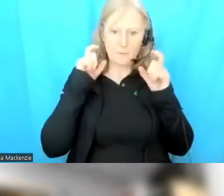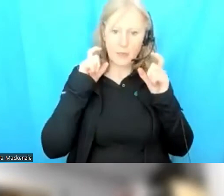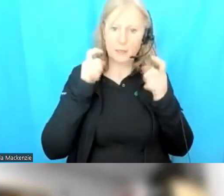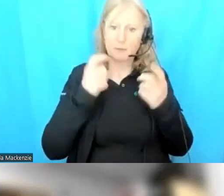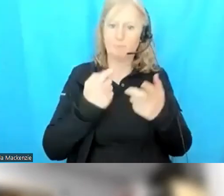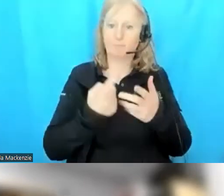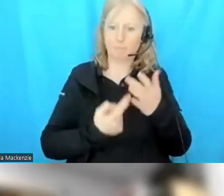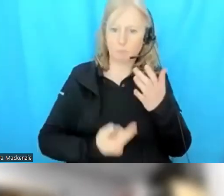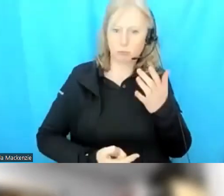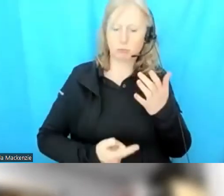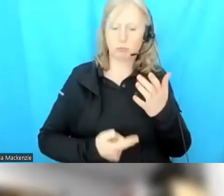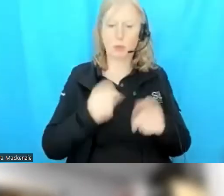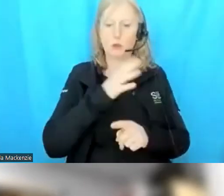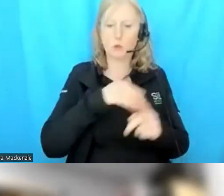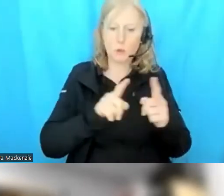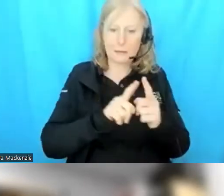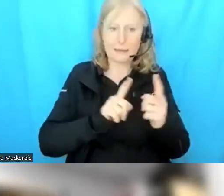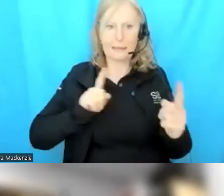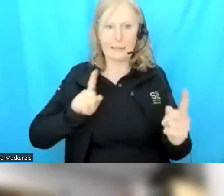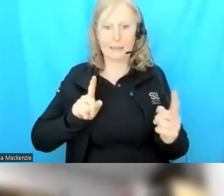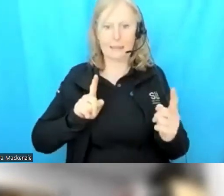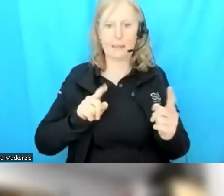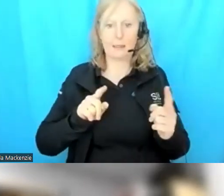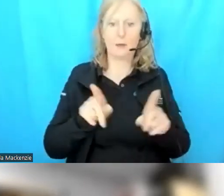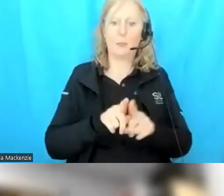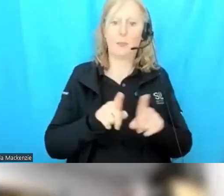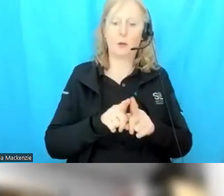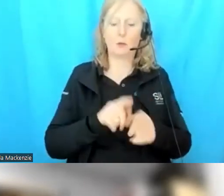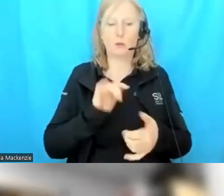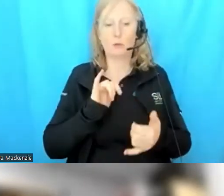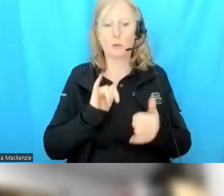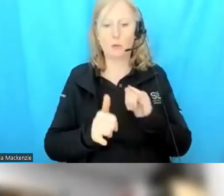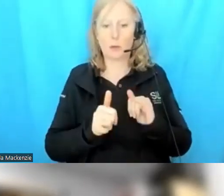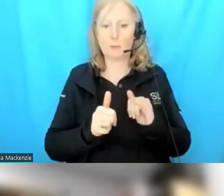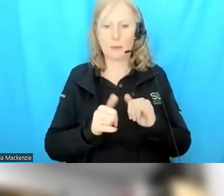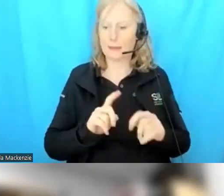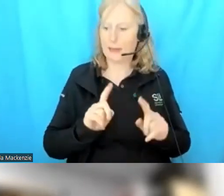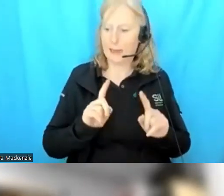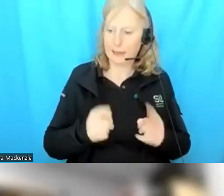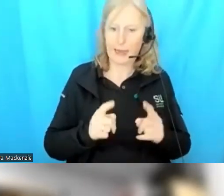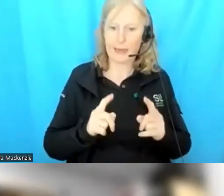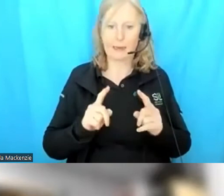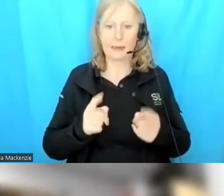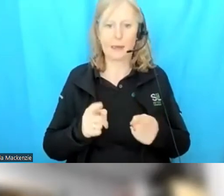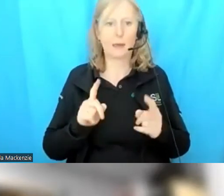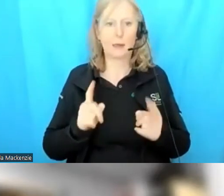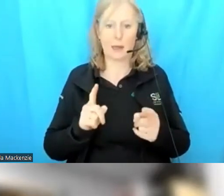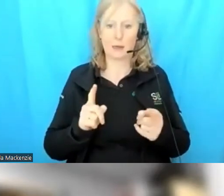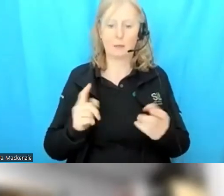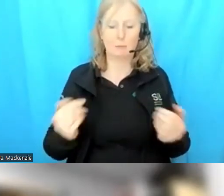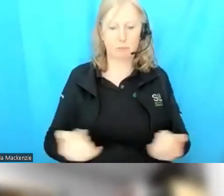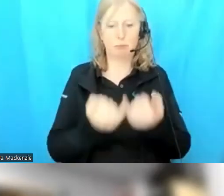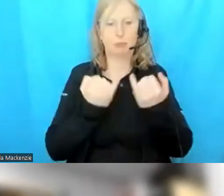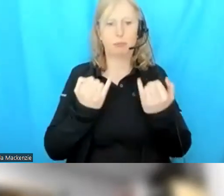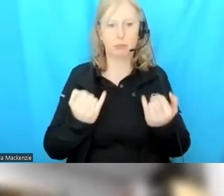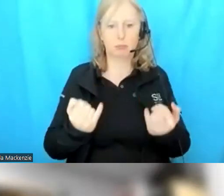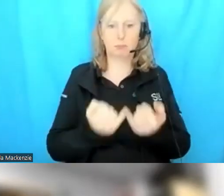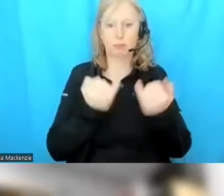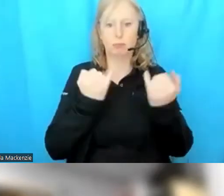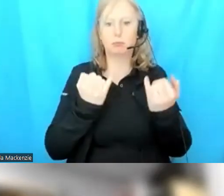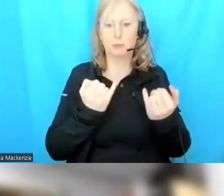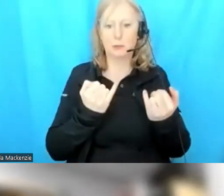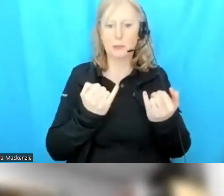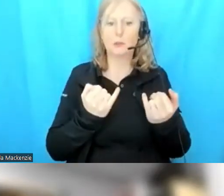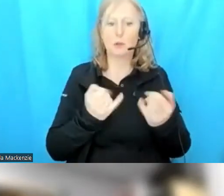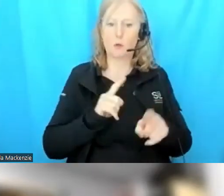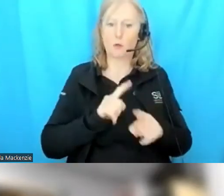social distancing, and sometimes the inability to use or to do those things have caused a lot of conflict. And it's not just de-escalating the